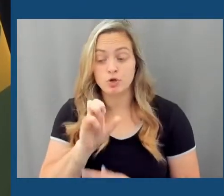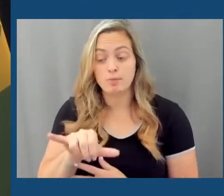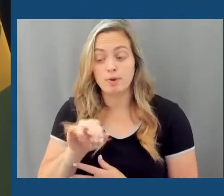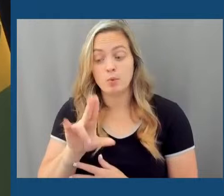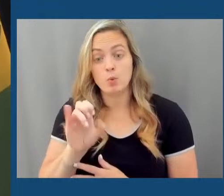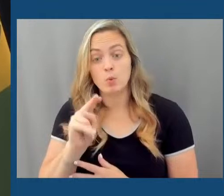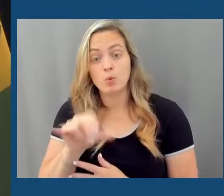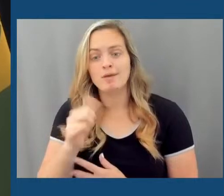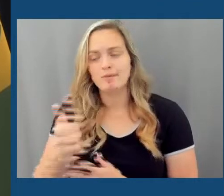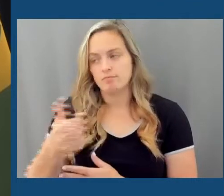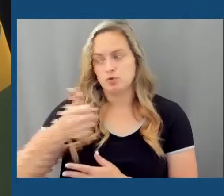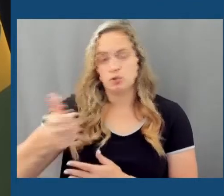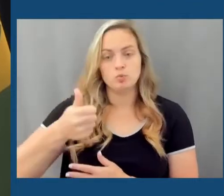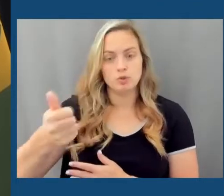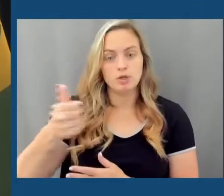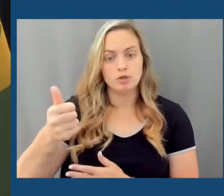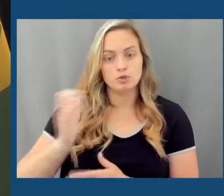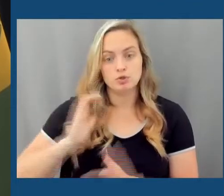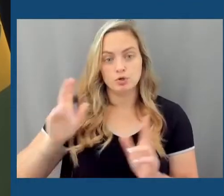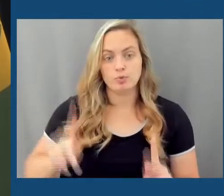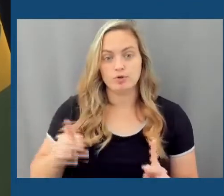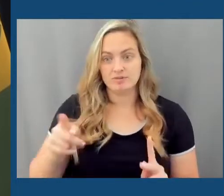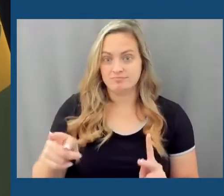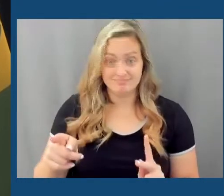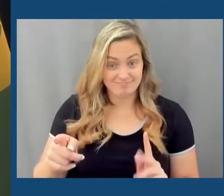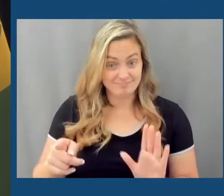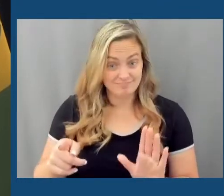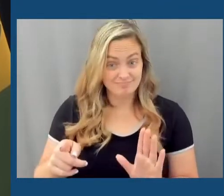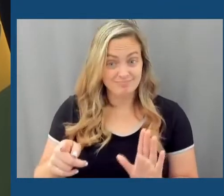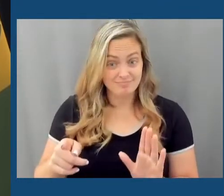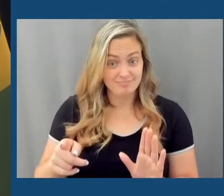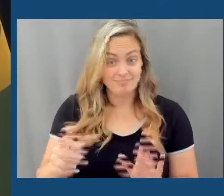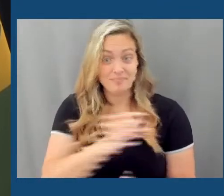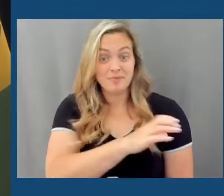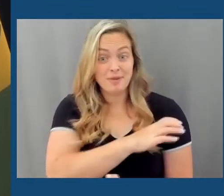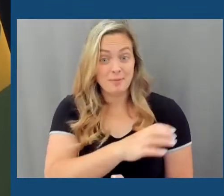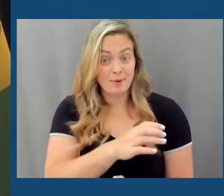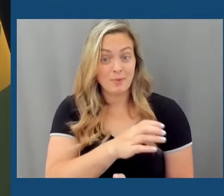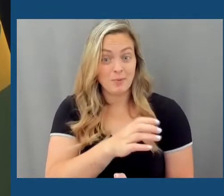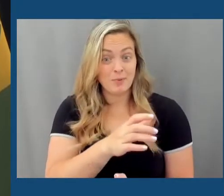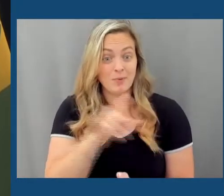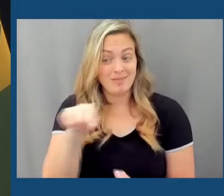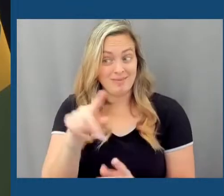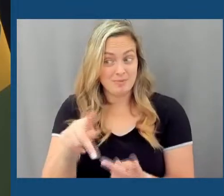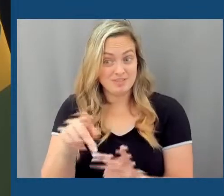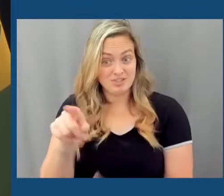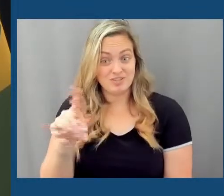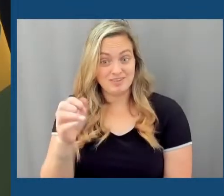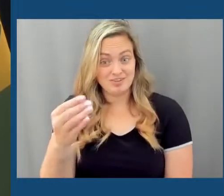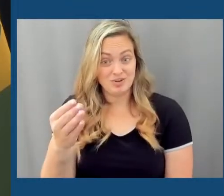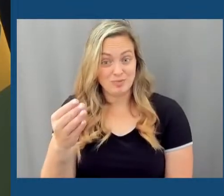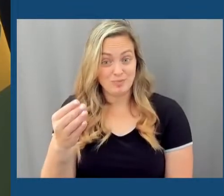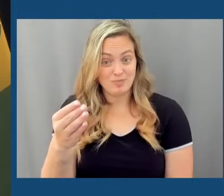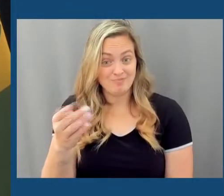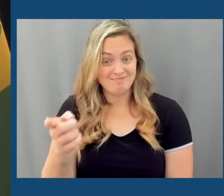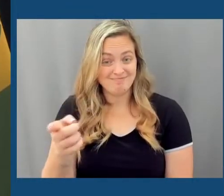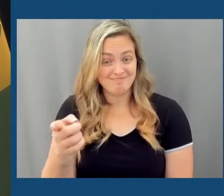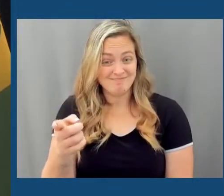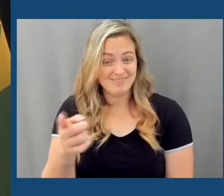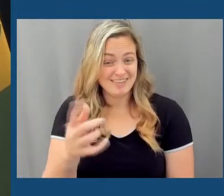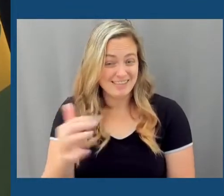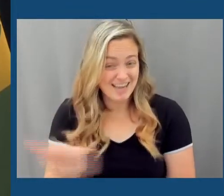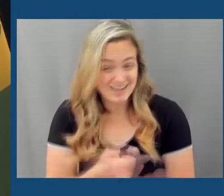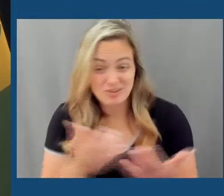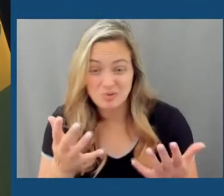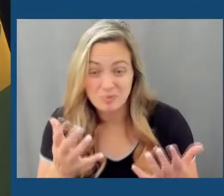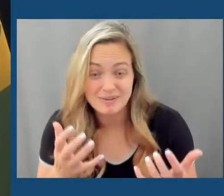the transportation chair. Do not underestimate the power of this position in the state government. Anything you